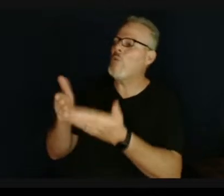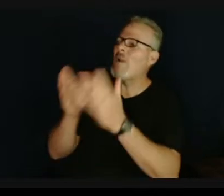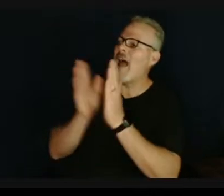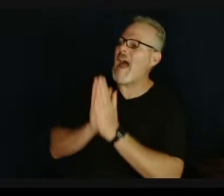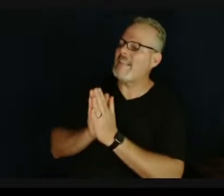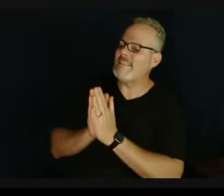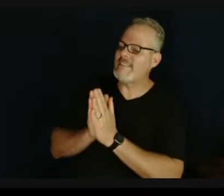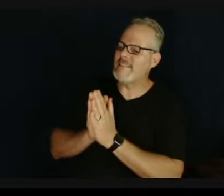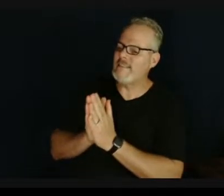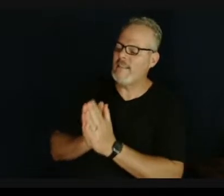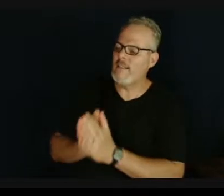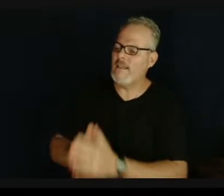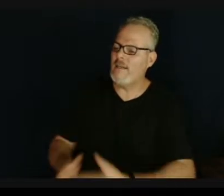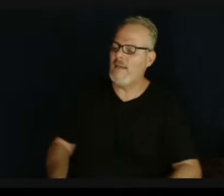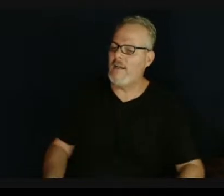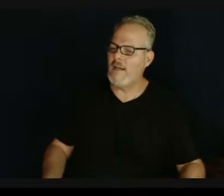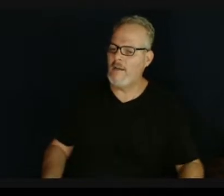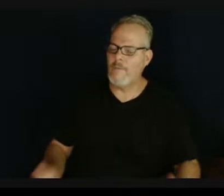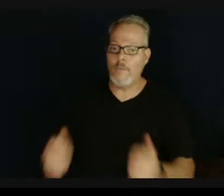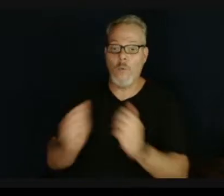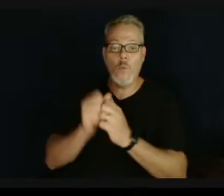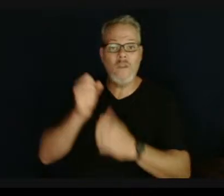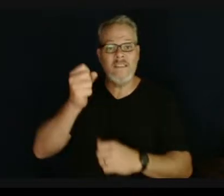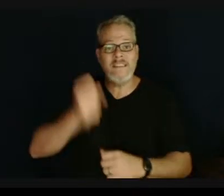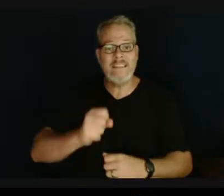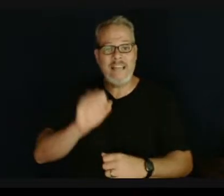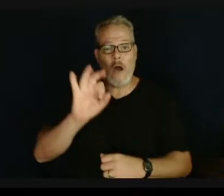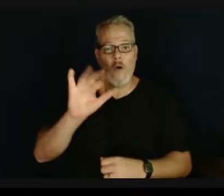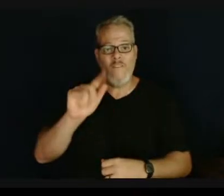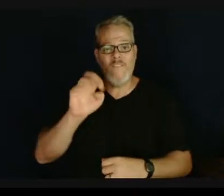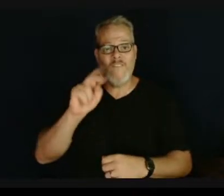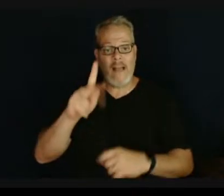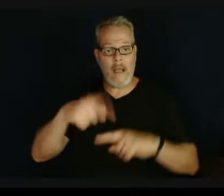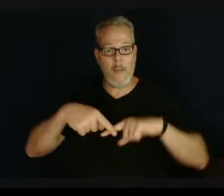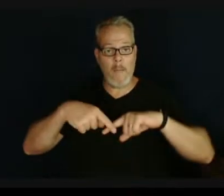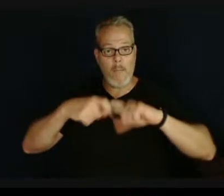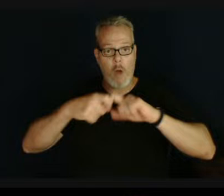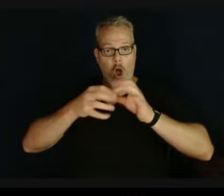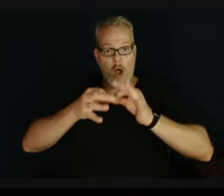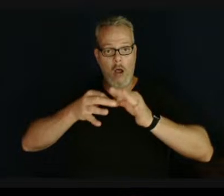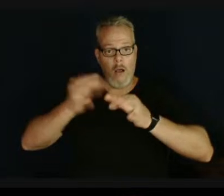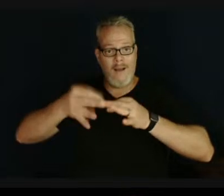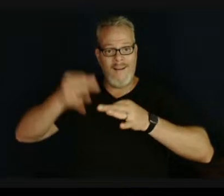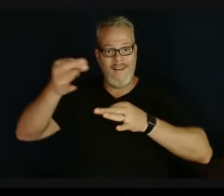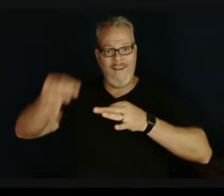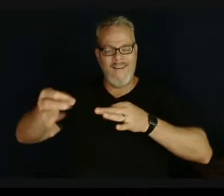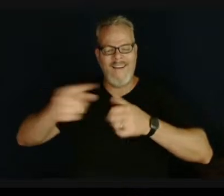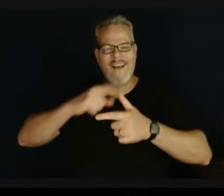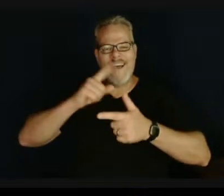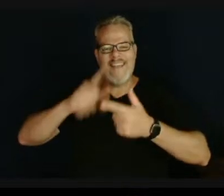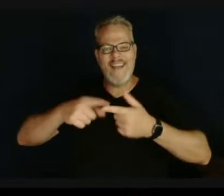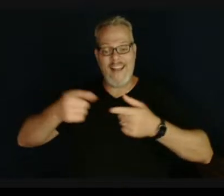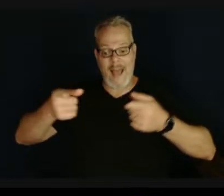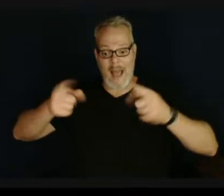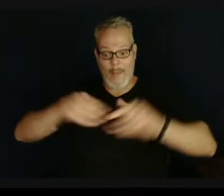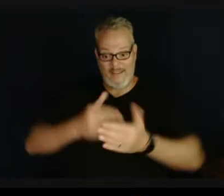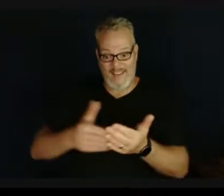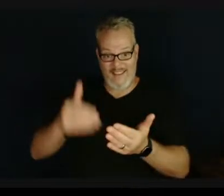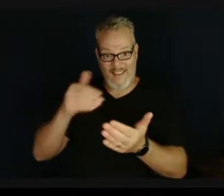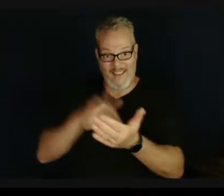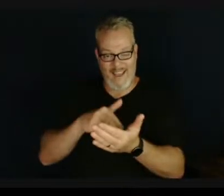with the south flank pausing or stalling, and then the idea of it, getting going again. Is